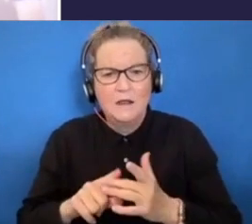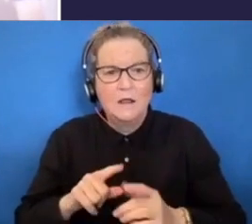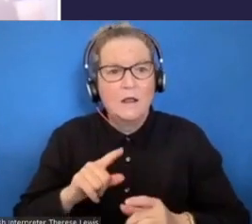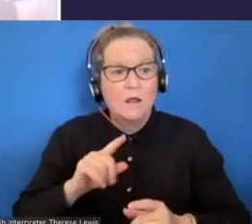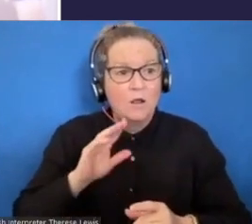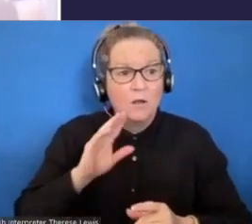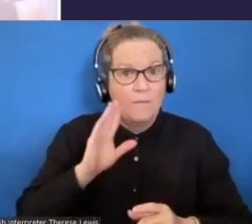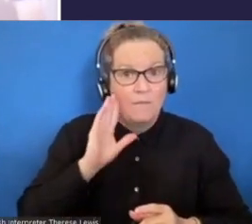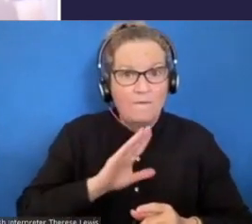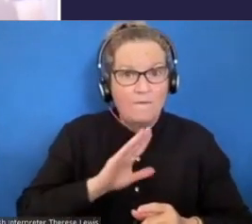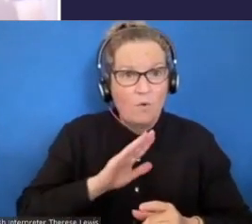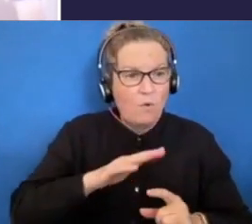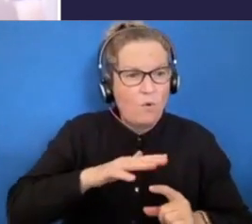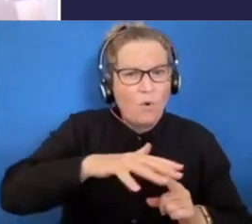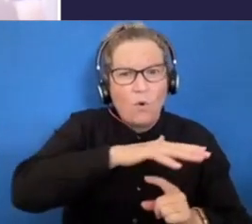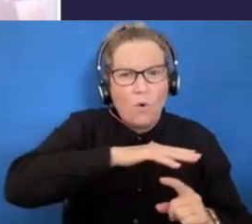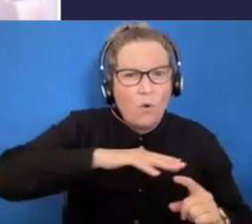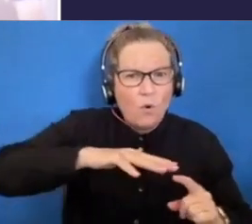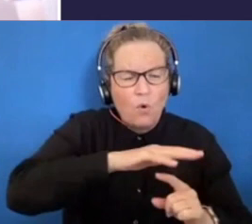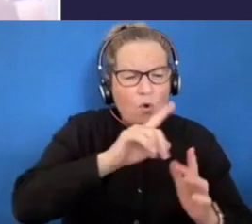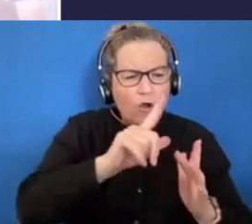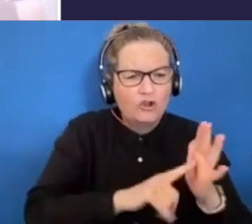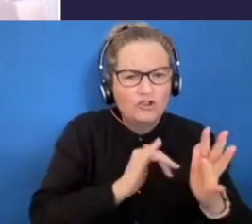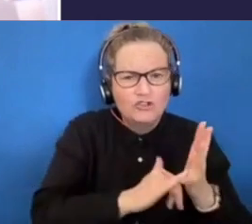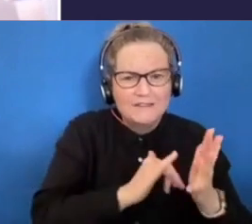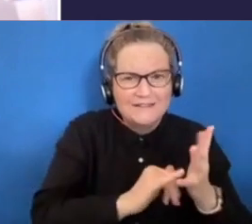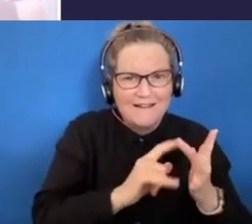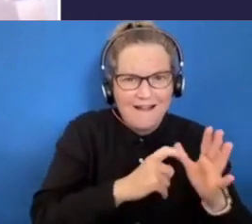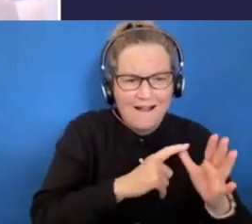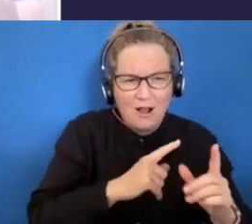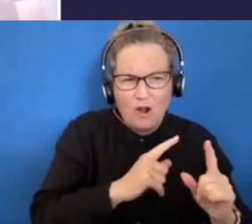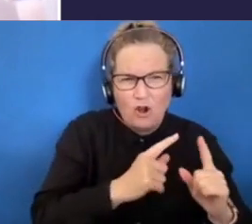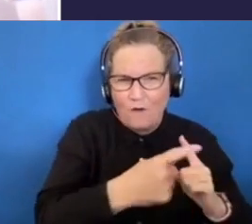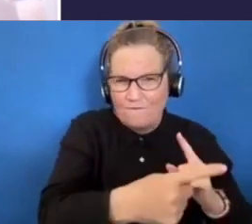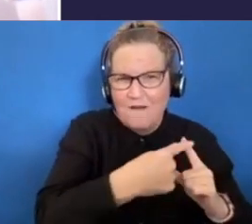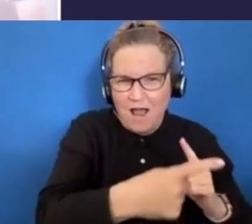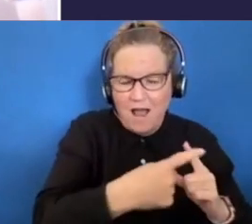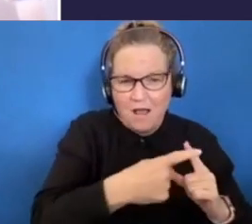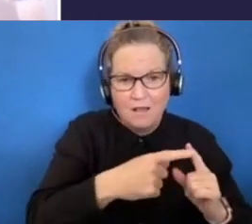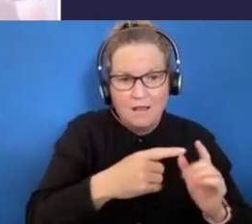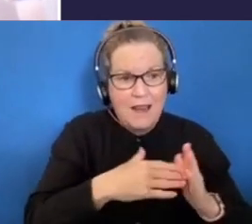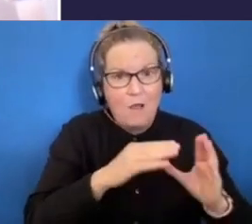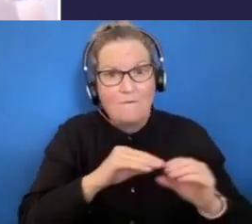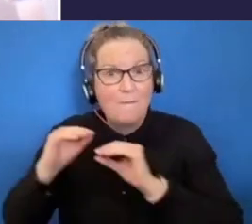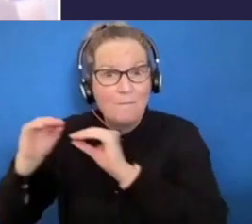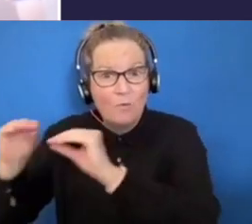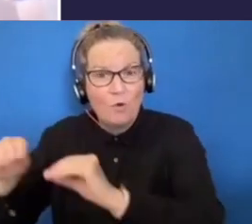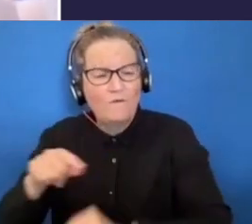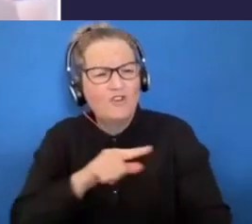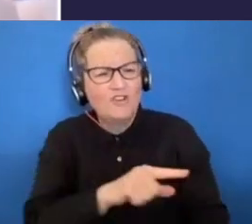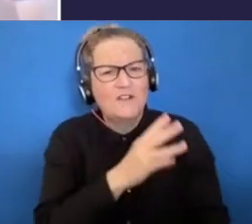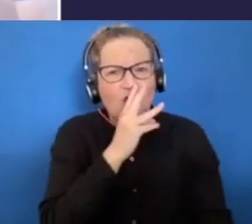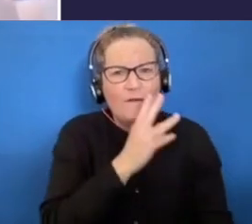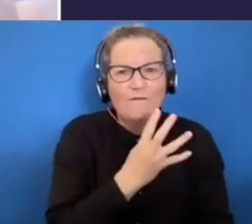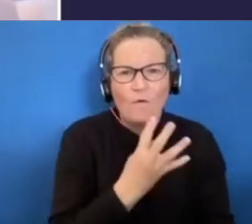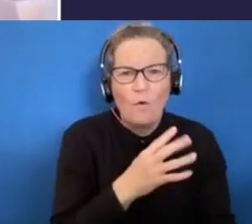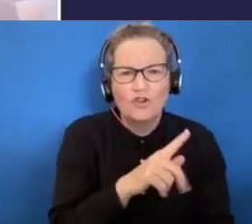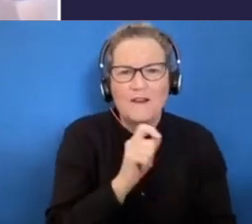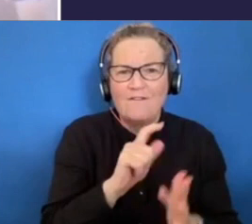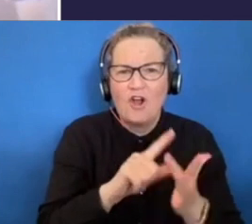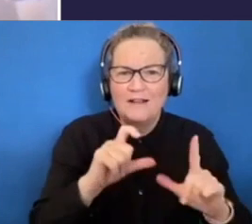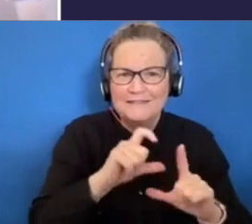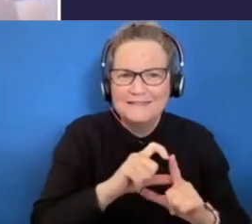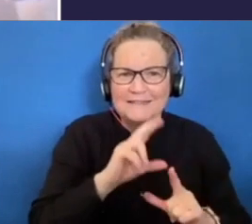in her housemate situation. So we're actually in a new part of our journey, but it began, Jessica's 34 years old and she has an intellectual disability,